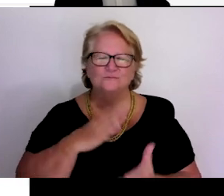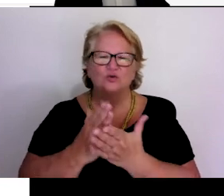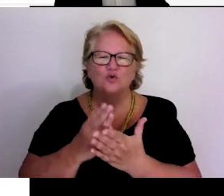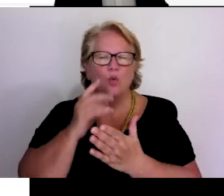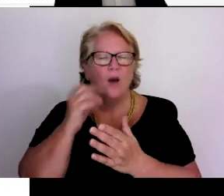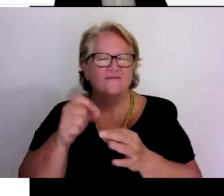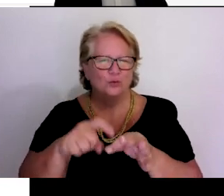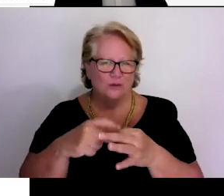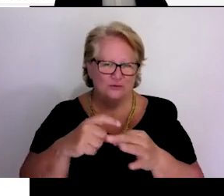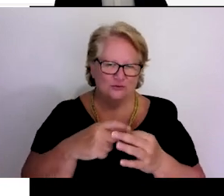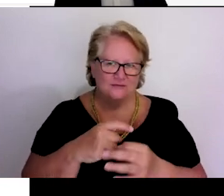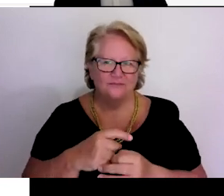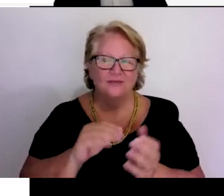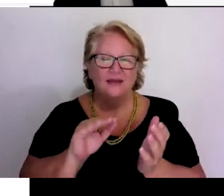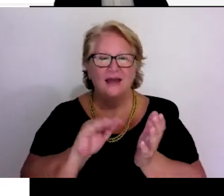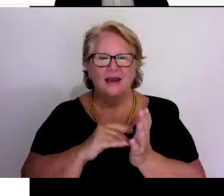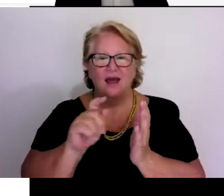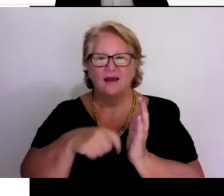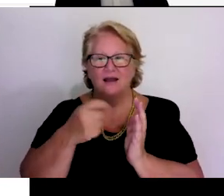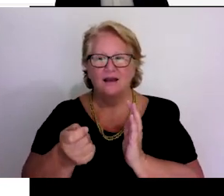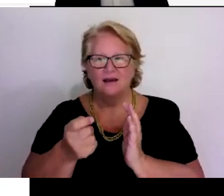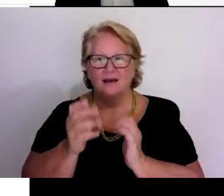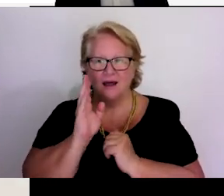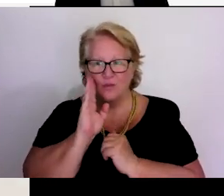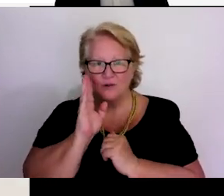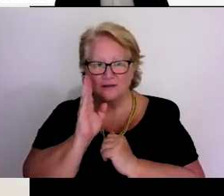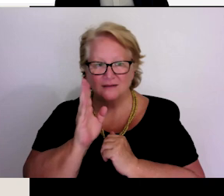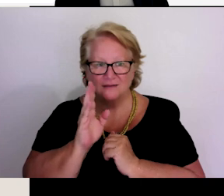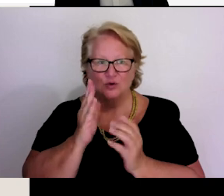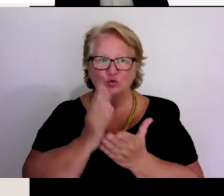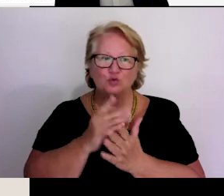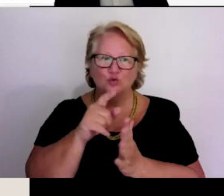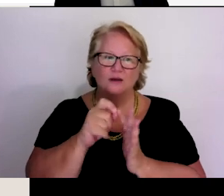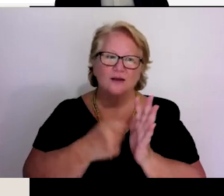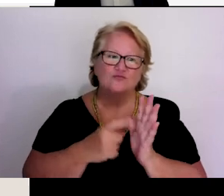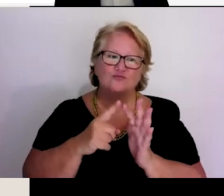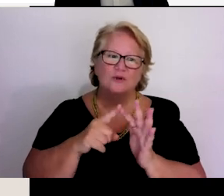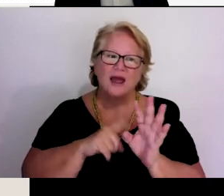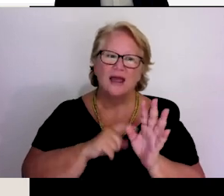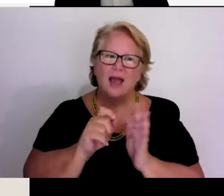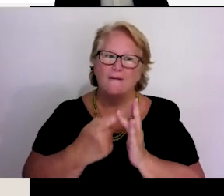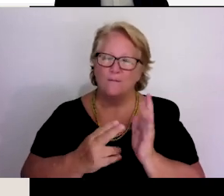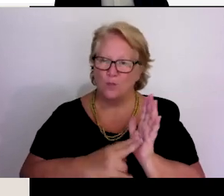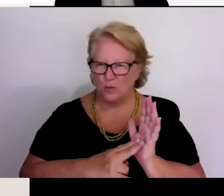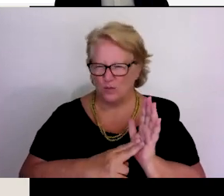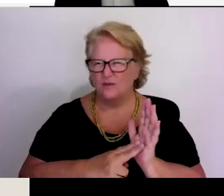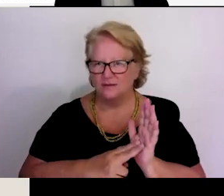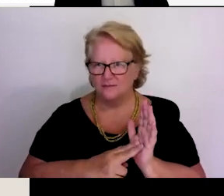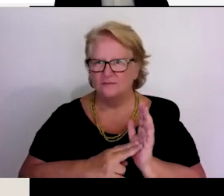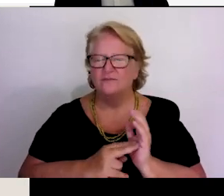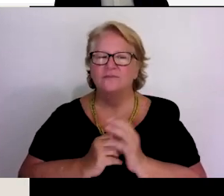you. We might move quickly to the presentation that was going to be done today by my colleague, Associate Professor